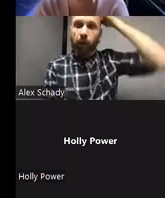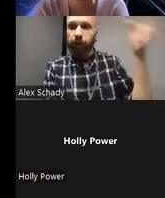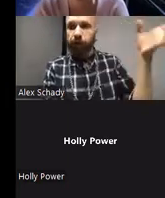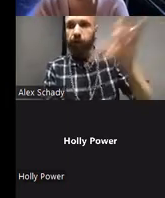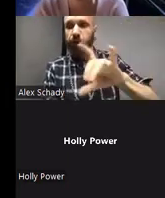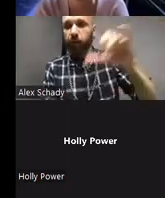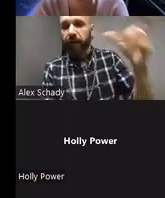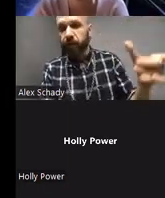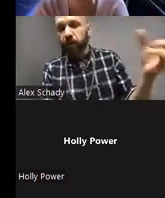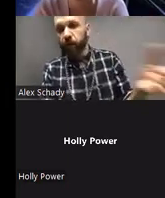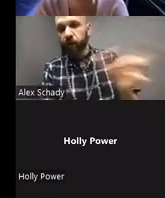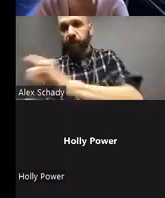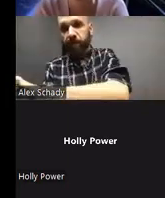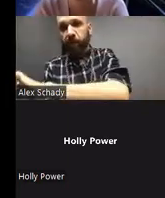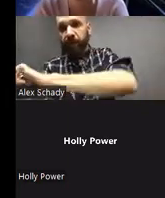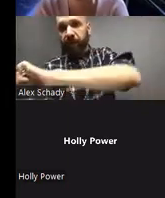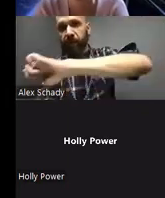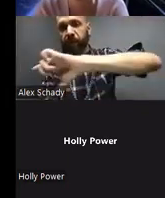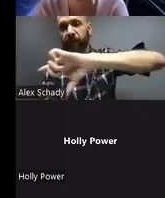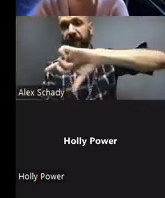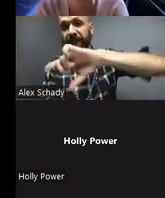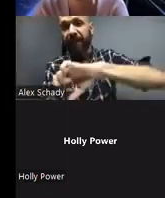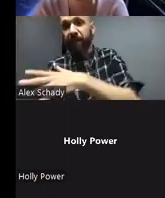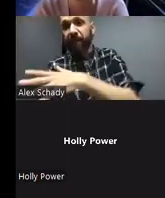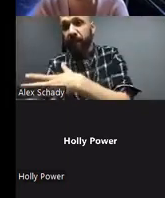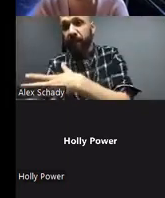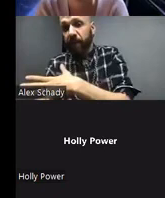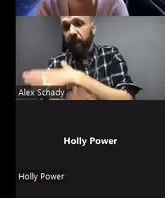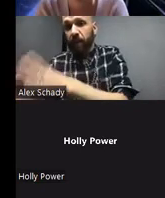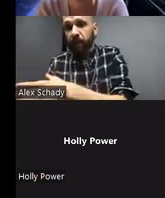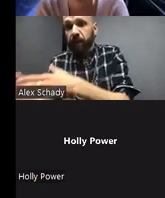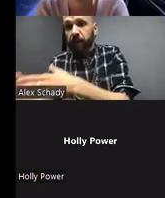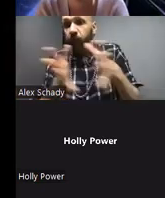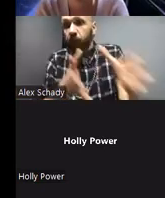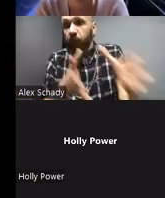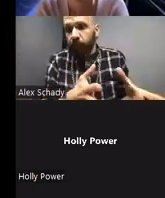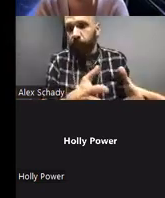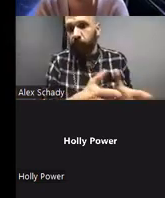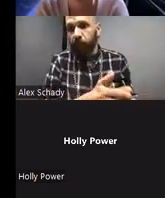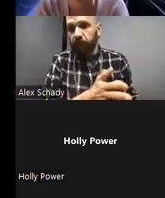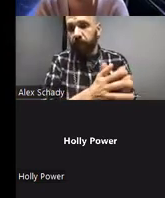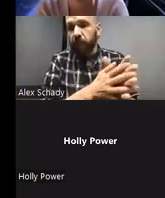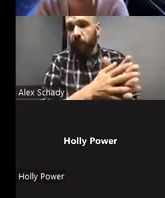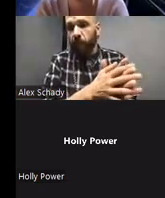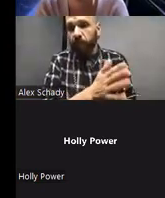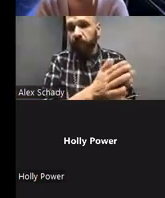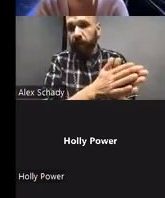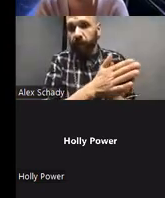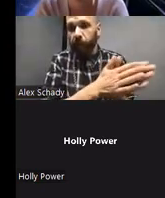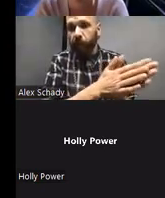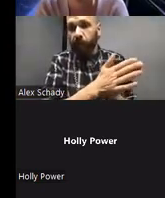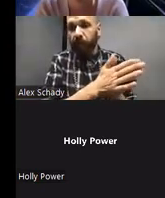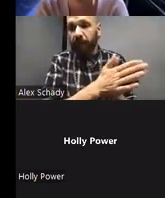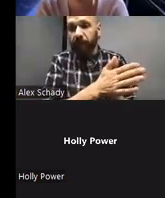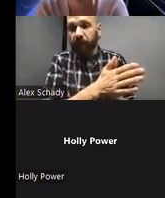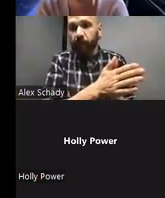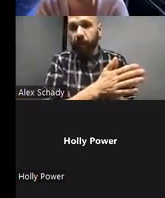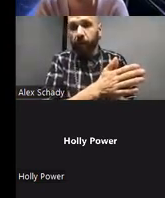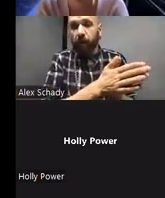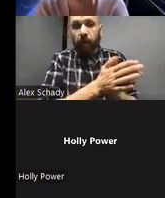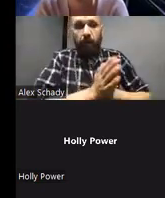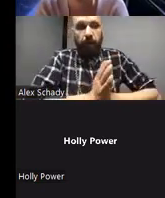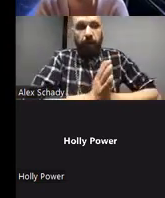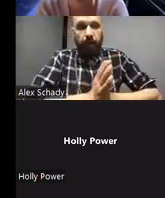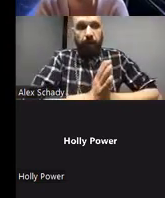A lot of our students were interested in using memory, and that was something that, again, seemed really pertinent and useful when working with Arts for Dementia, where we were having to